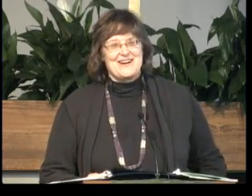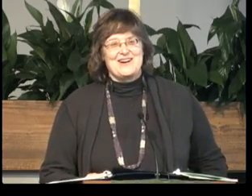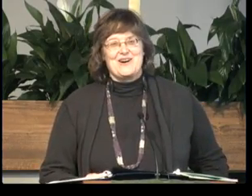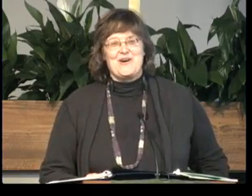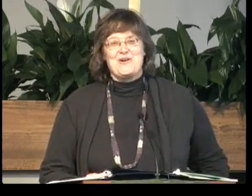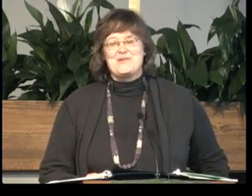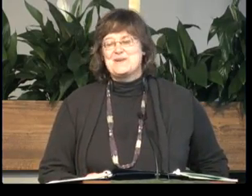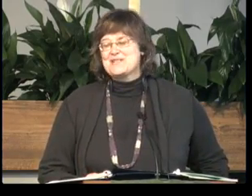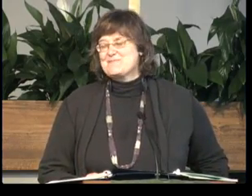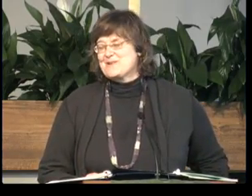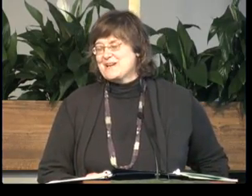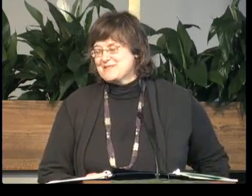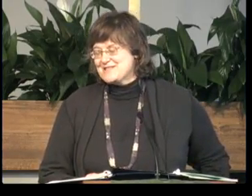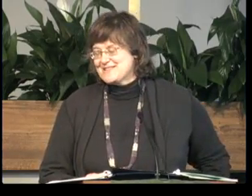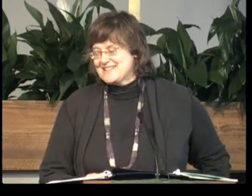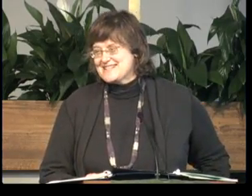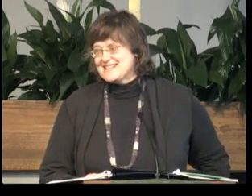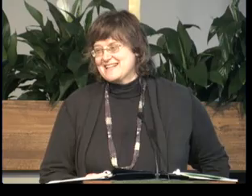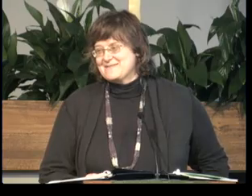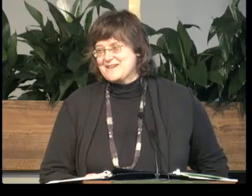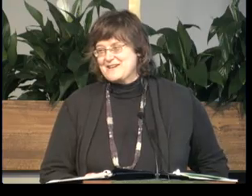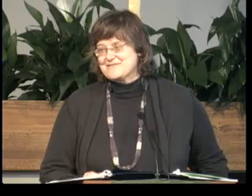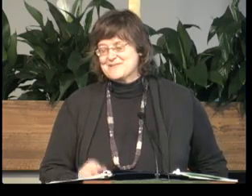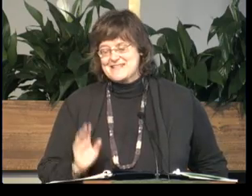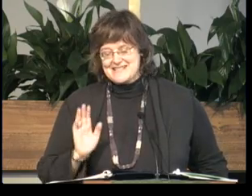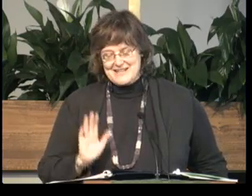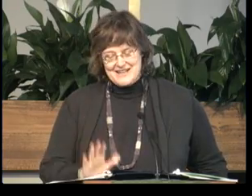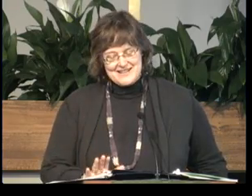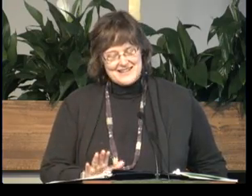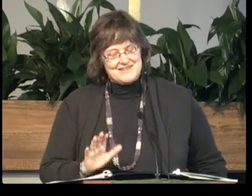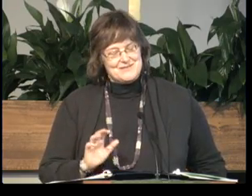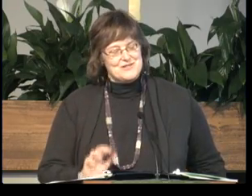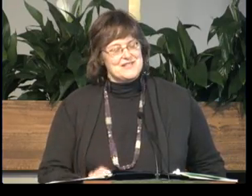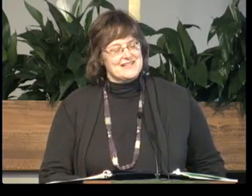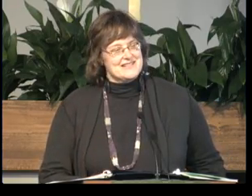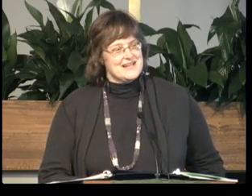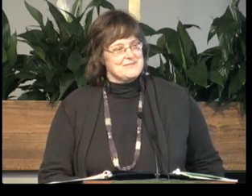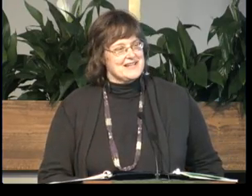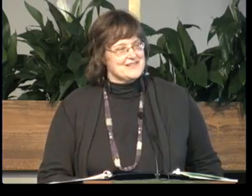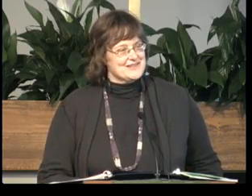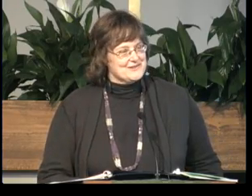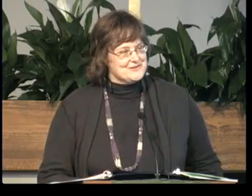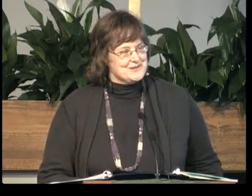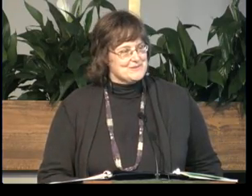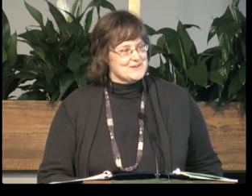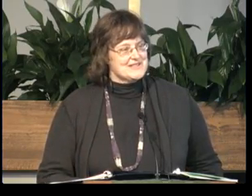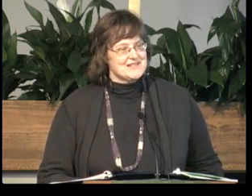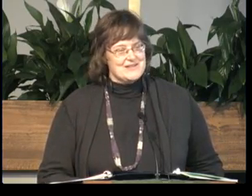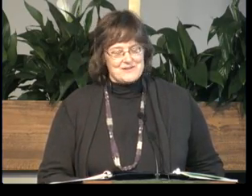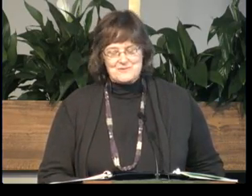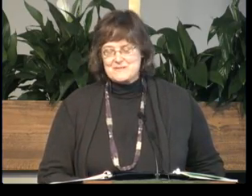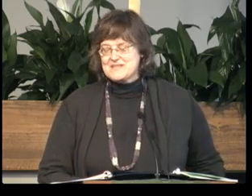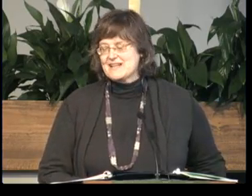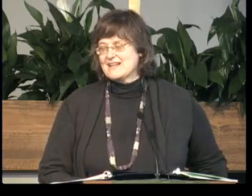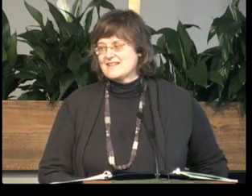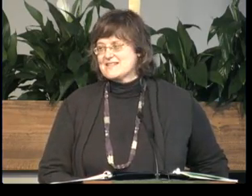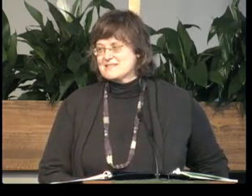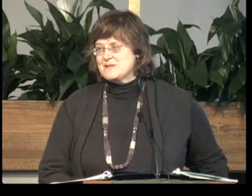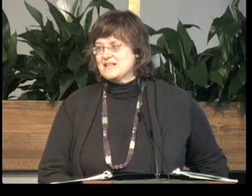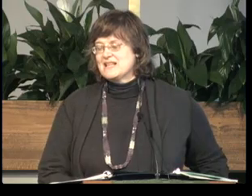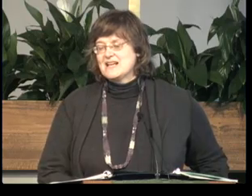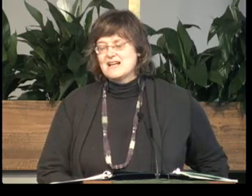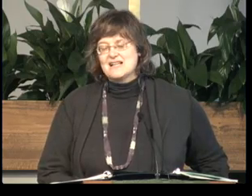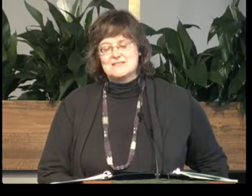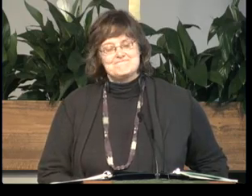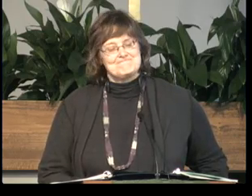Well, there are a whole bunch more opportunities to get involved. Please do take the time later to go through your bulletin, go to the website, see